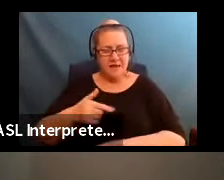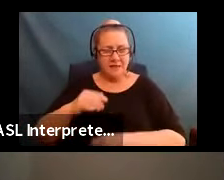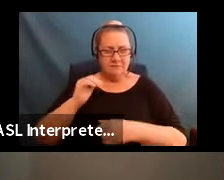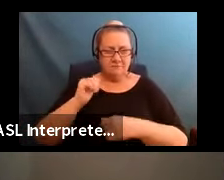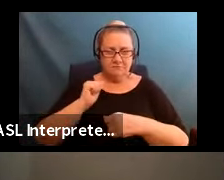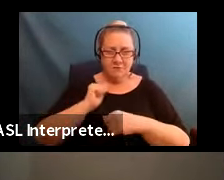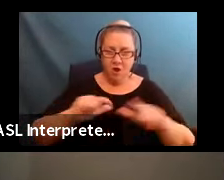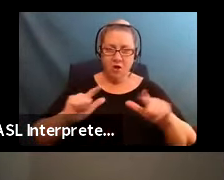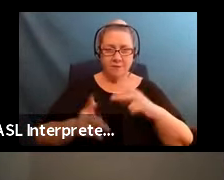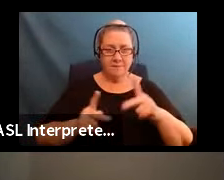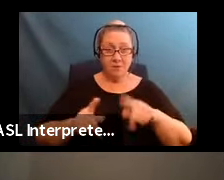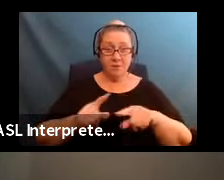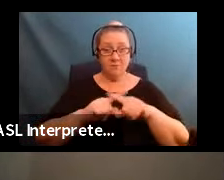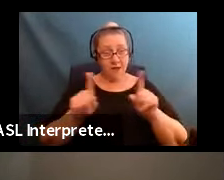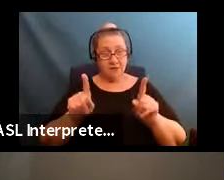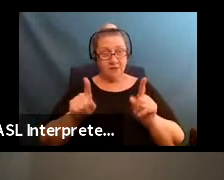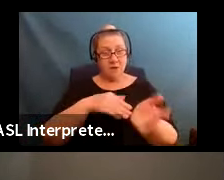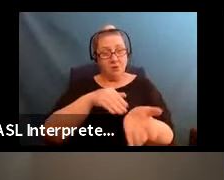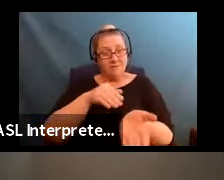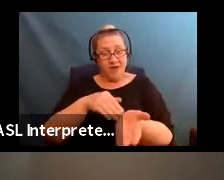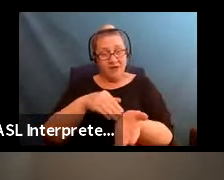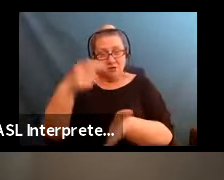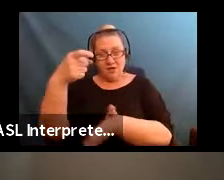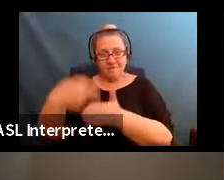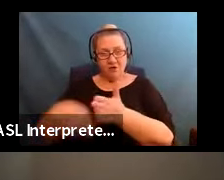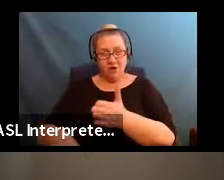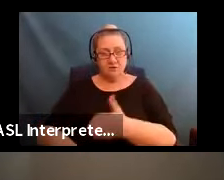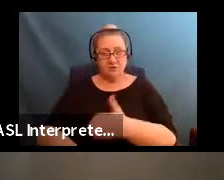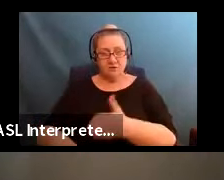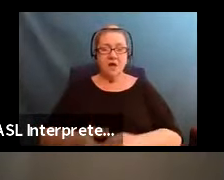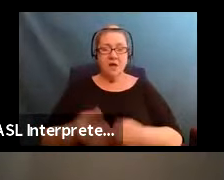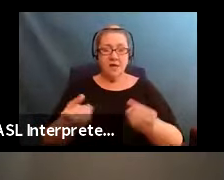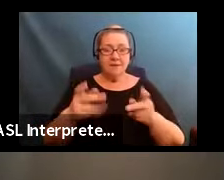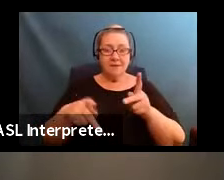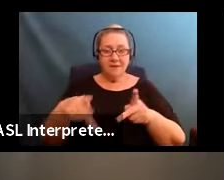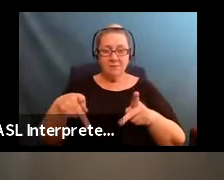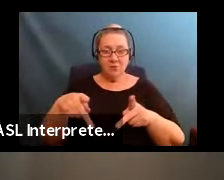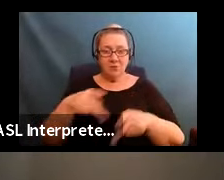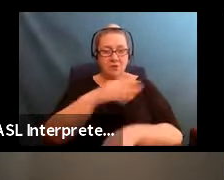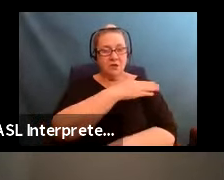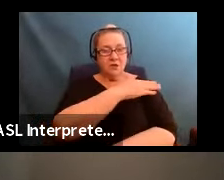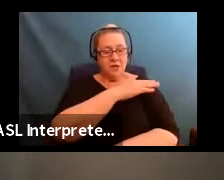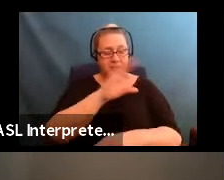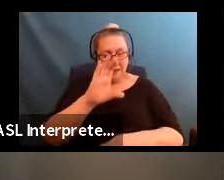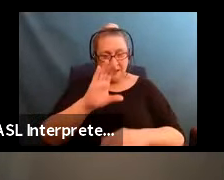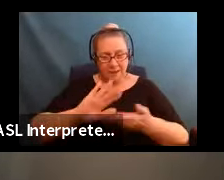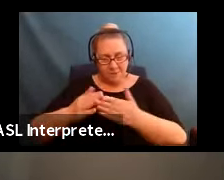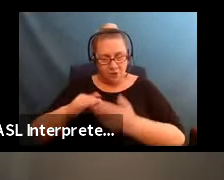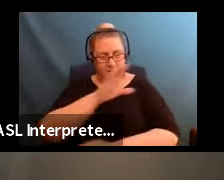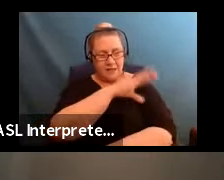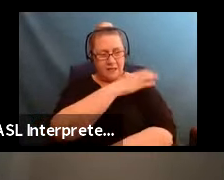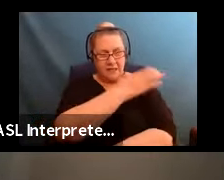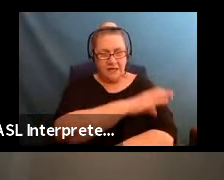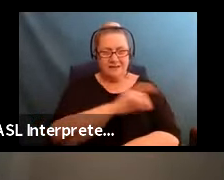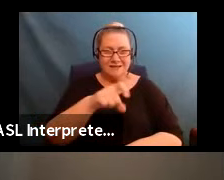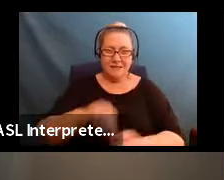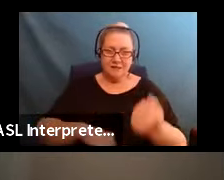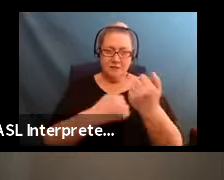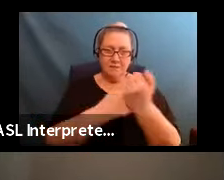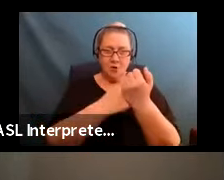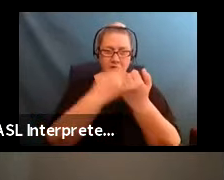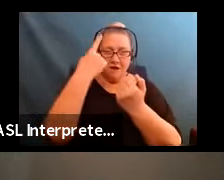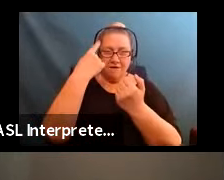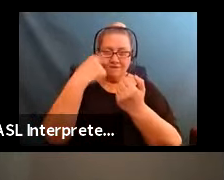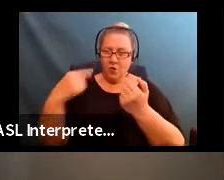is providers have costs, and many of our community health clinics need some support in order for them to do exactly what it is